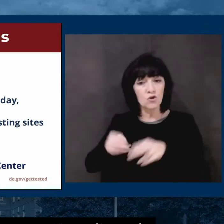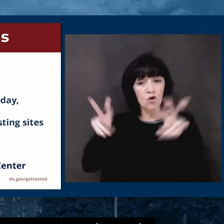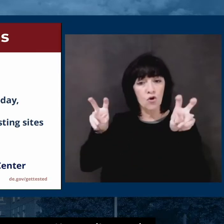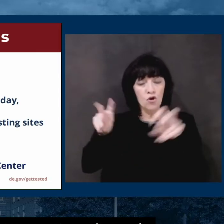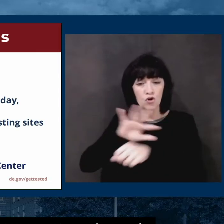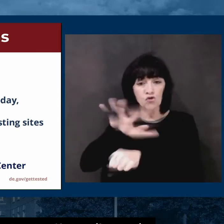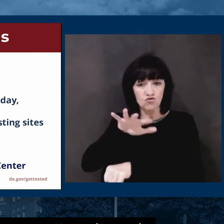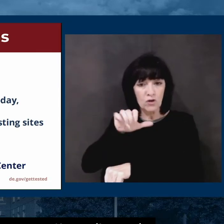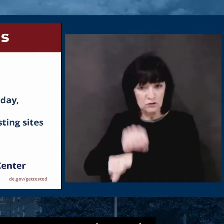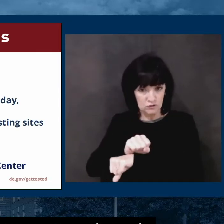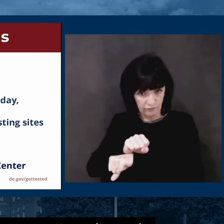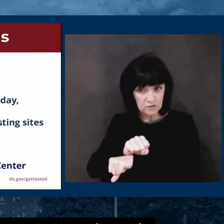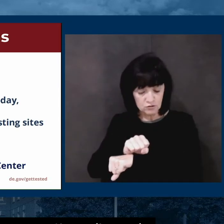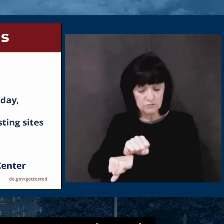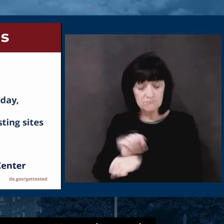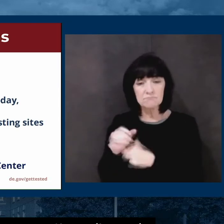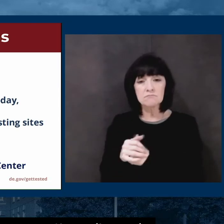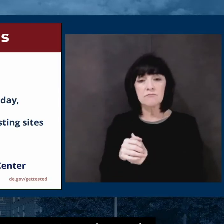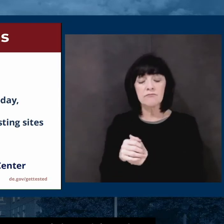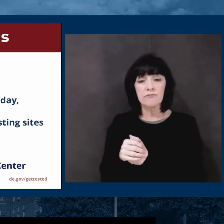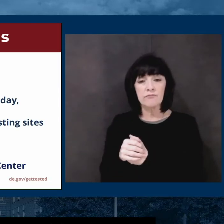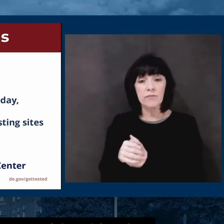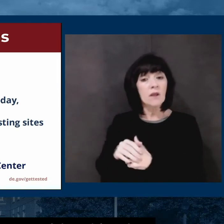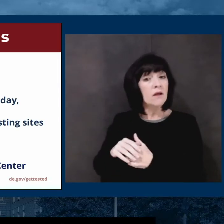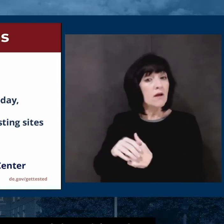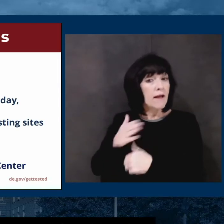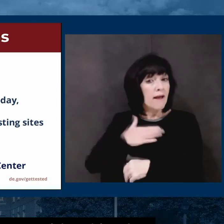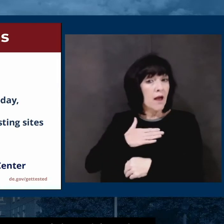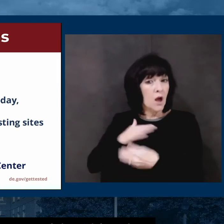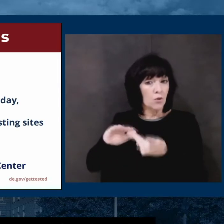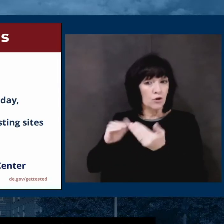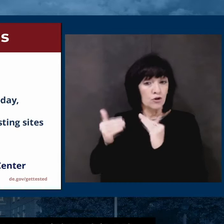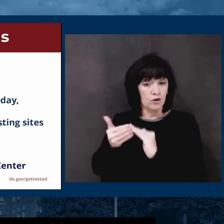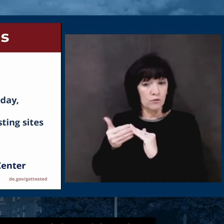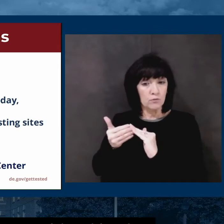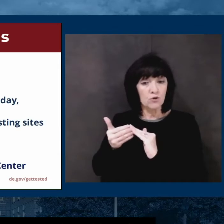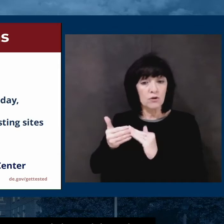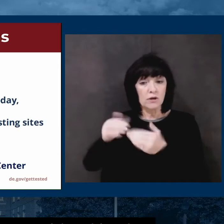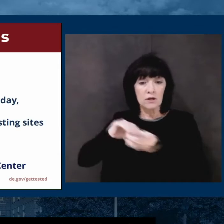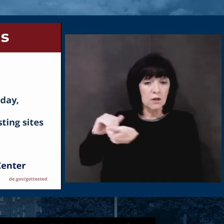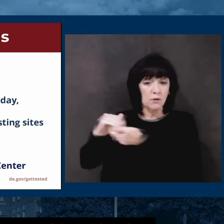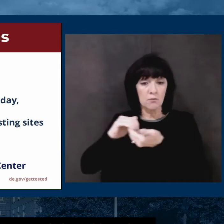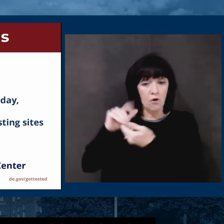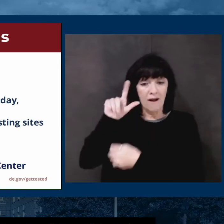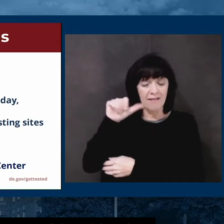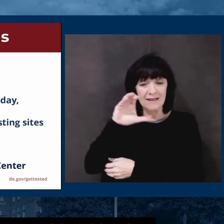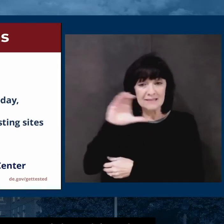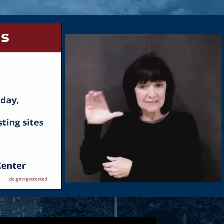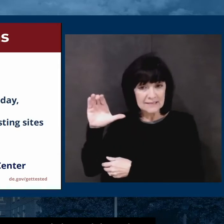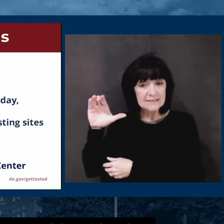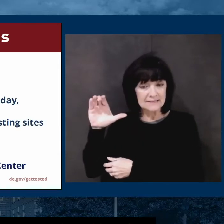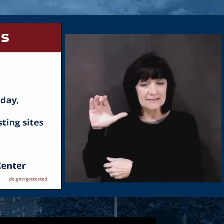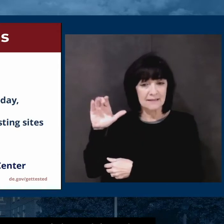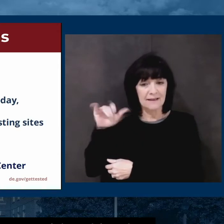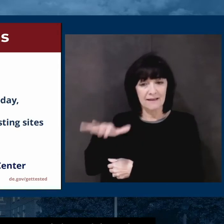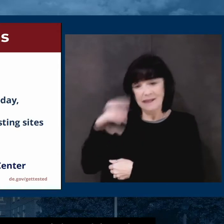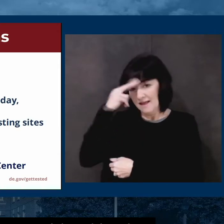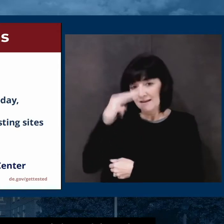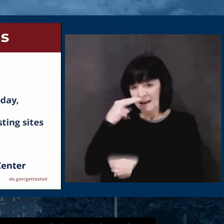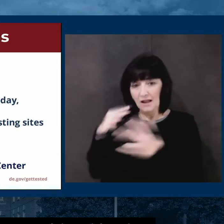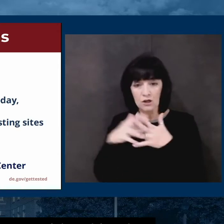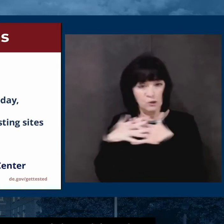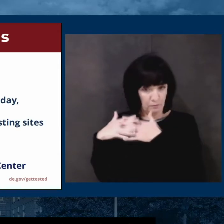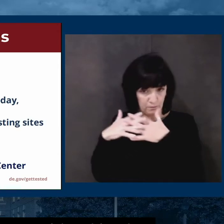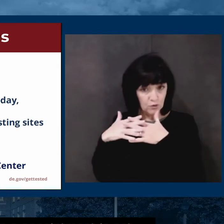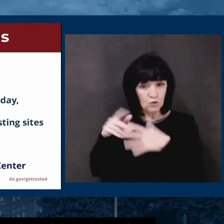not available when you check for one. Additionally, our community partners at LACC and the Kingswood Community Center continue to be open for testing through partnership with